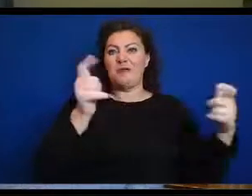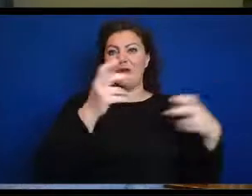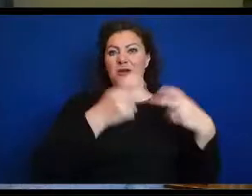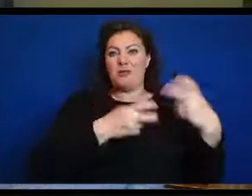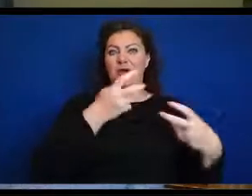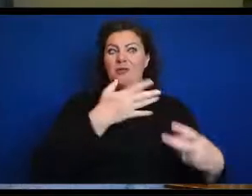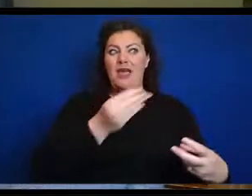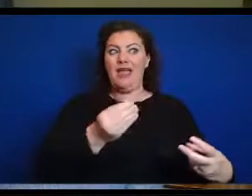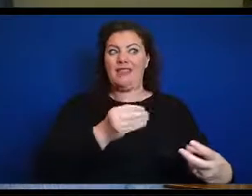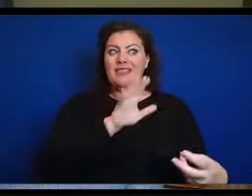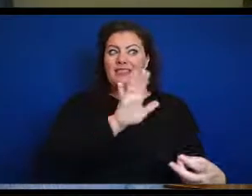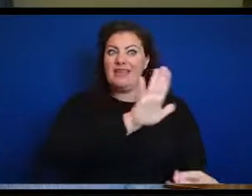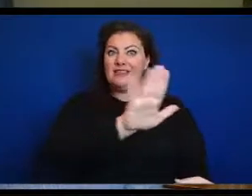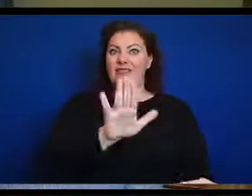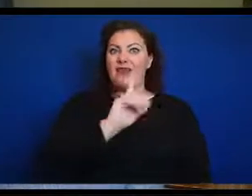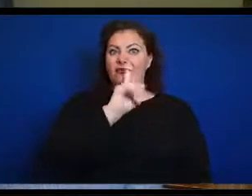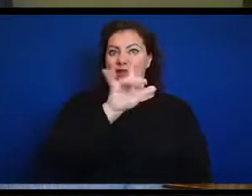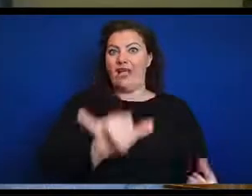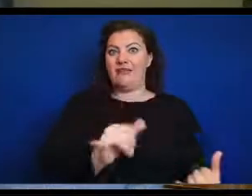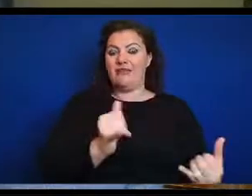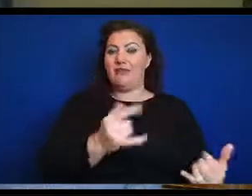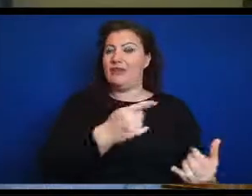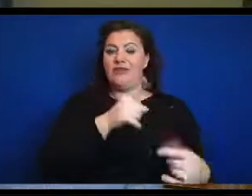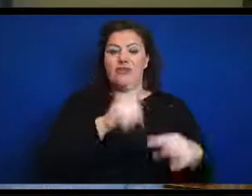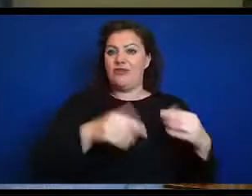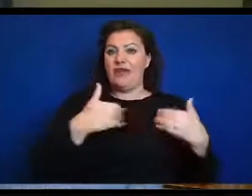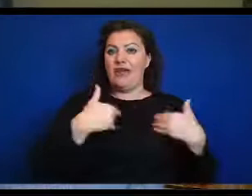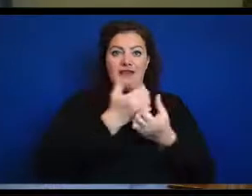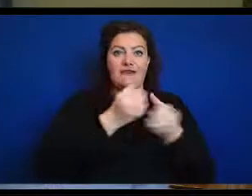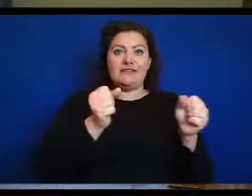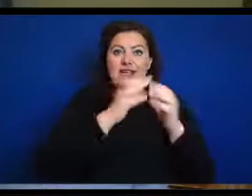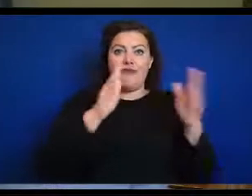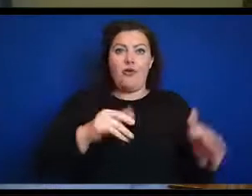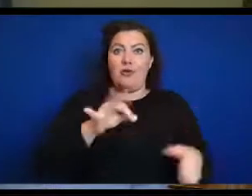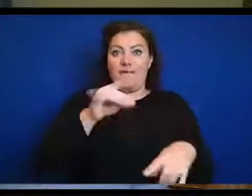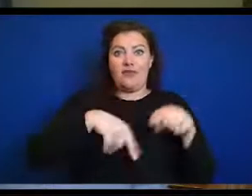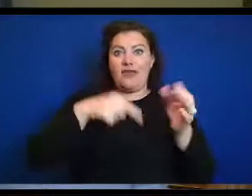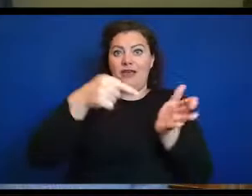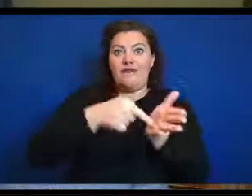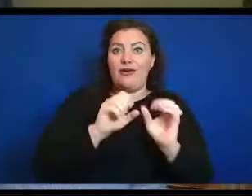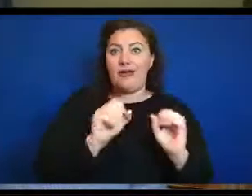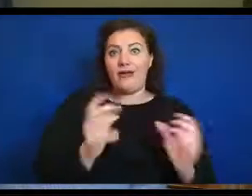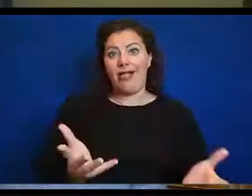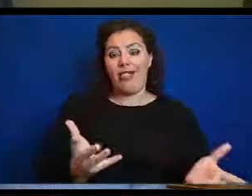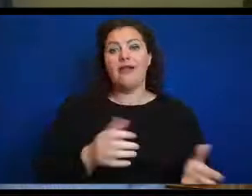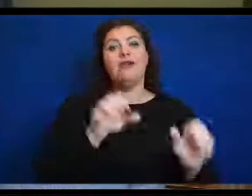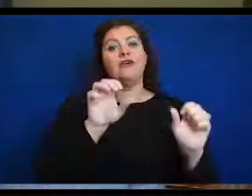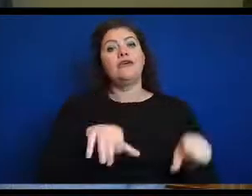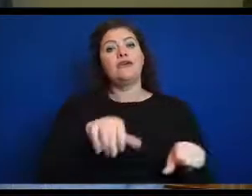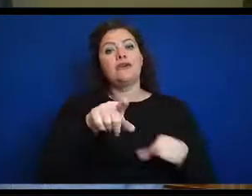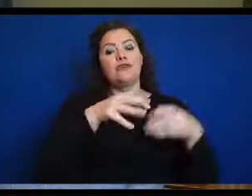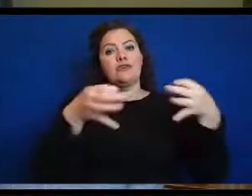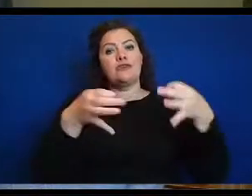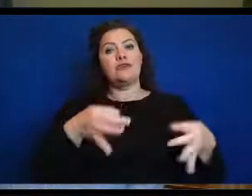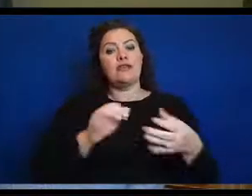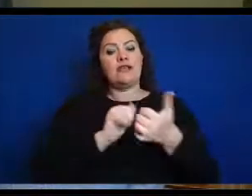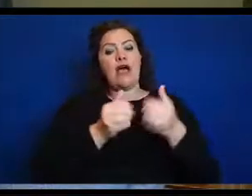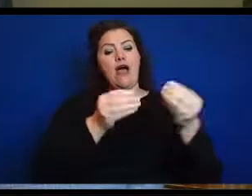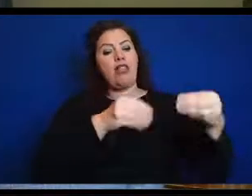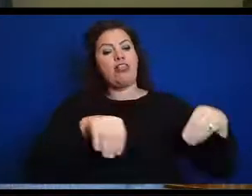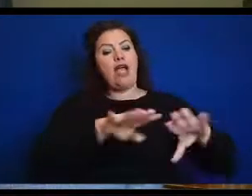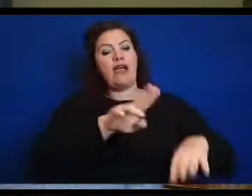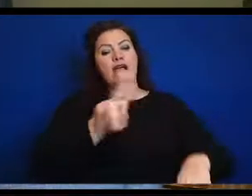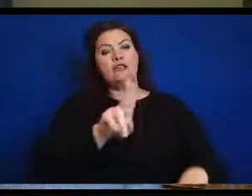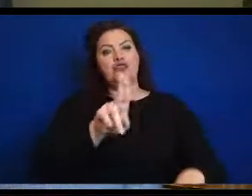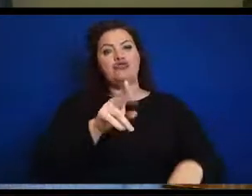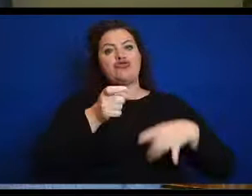reality, and you can't have a safe home if you can't afford a home at all. Could you explain how land use